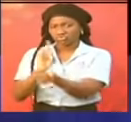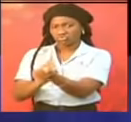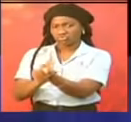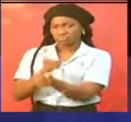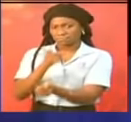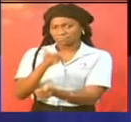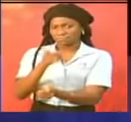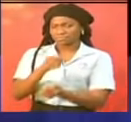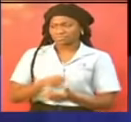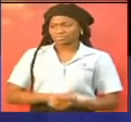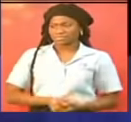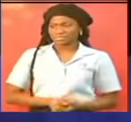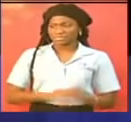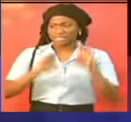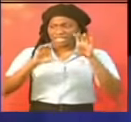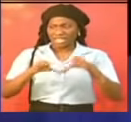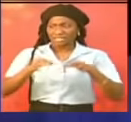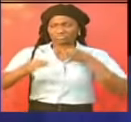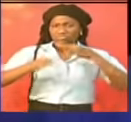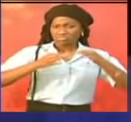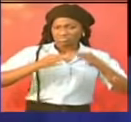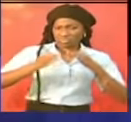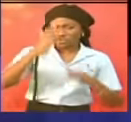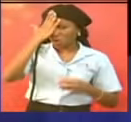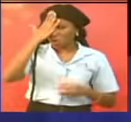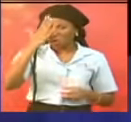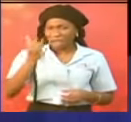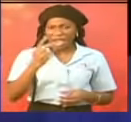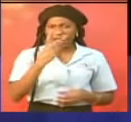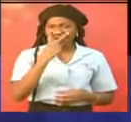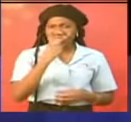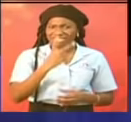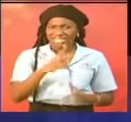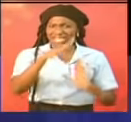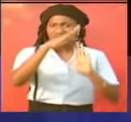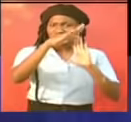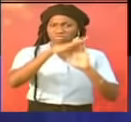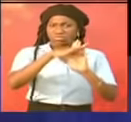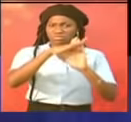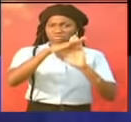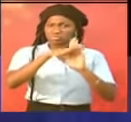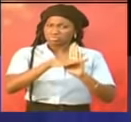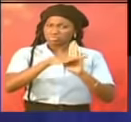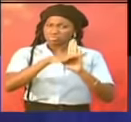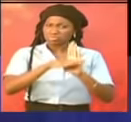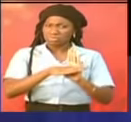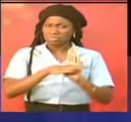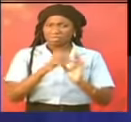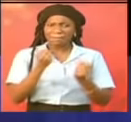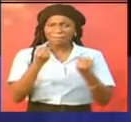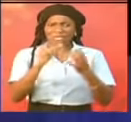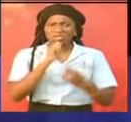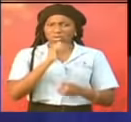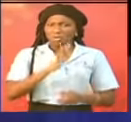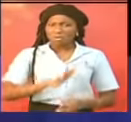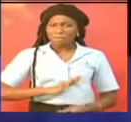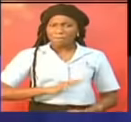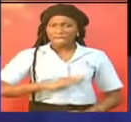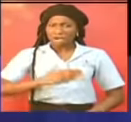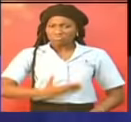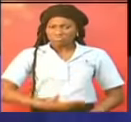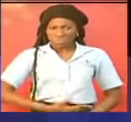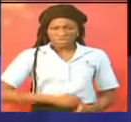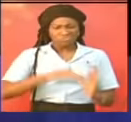you say why it is that we've been seeing this decreasing trend in births as well as probably quantify, because I